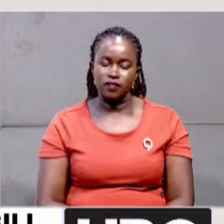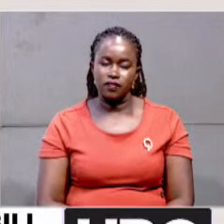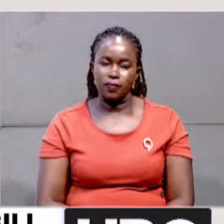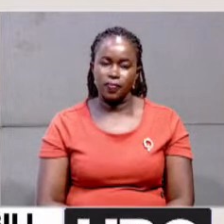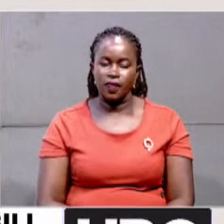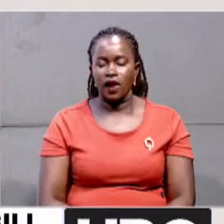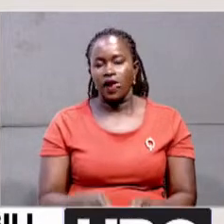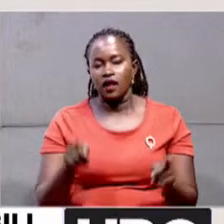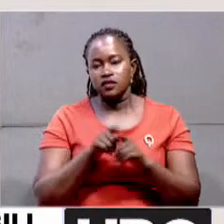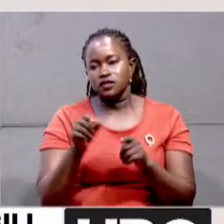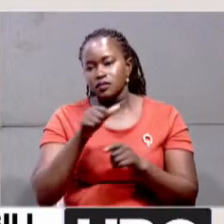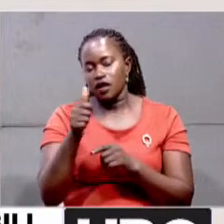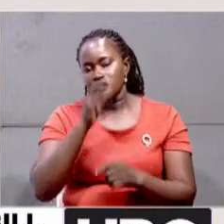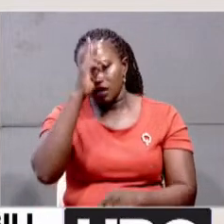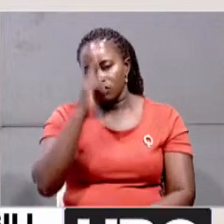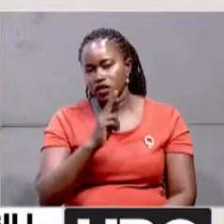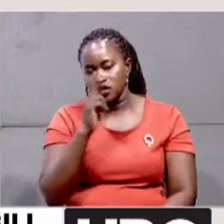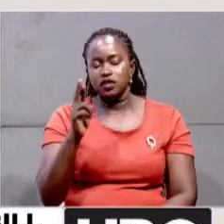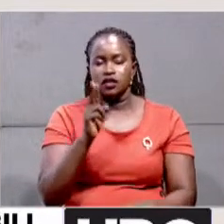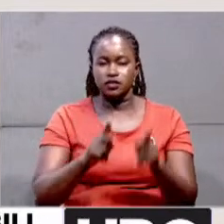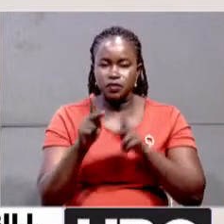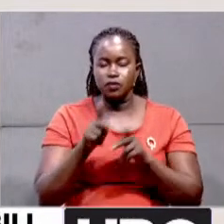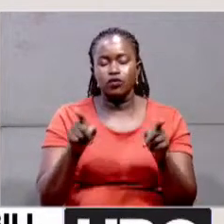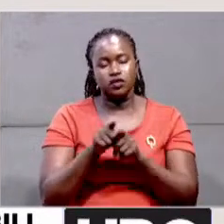the other religious people and the citizens.